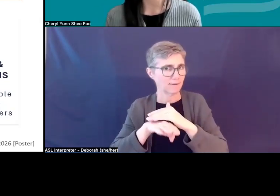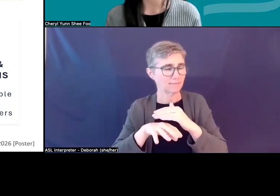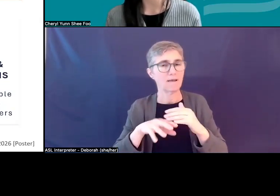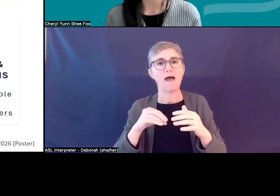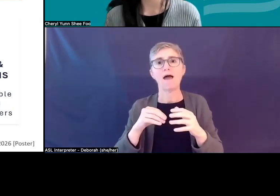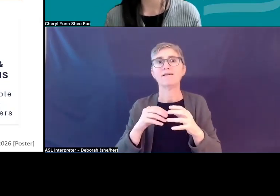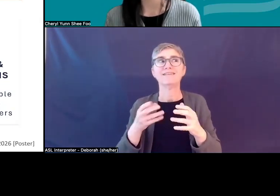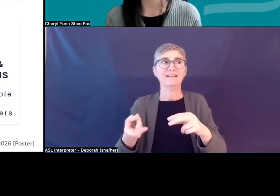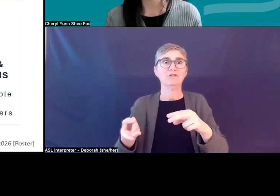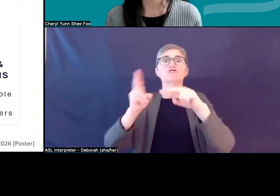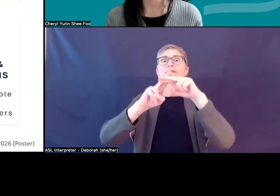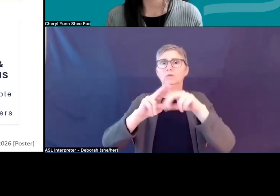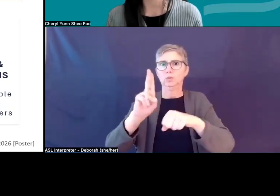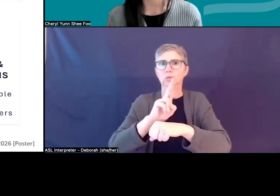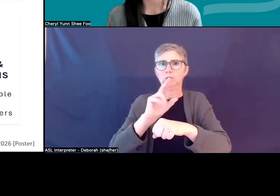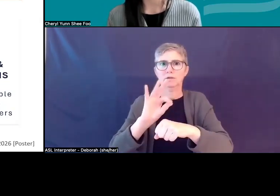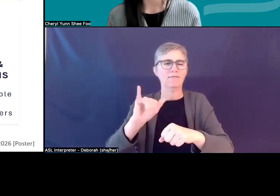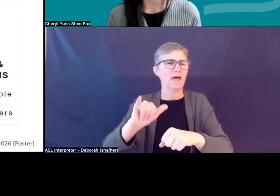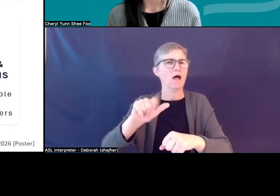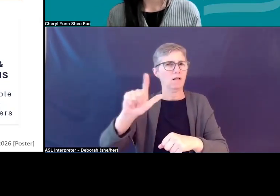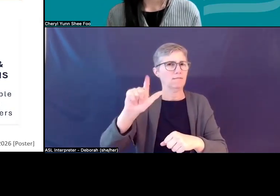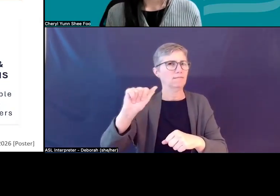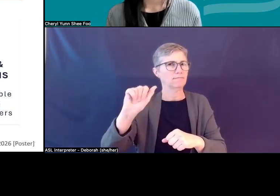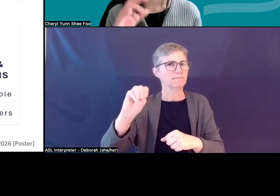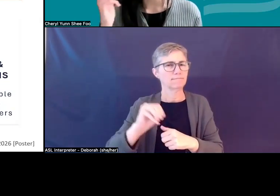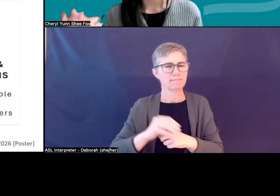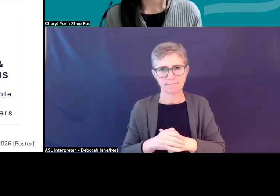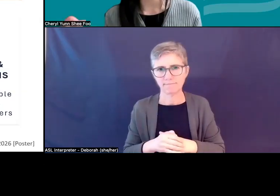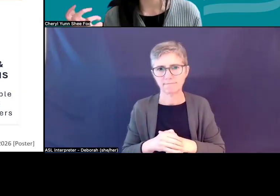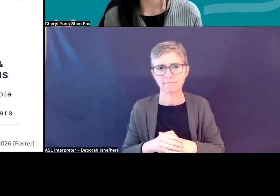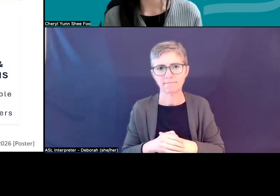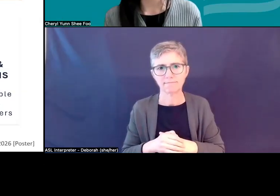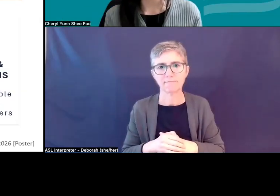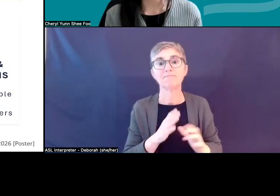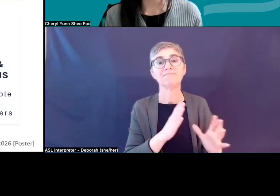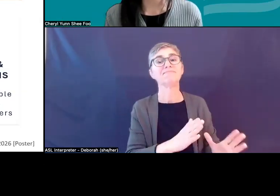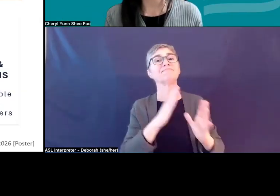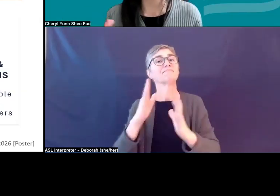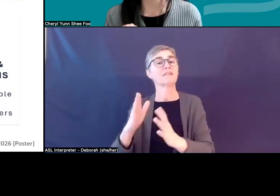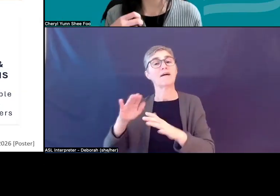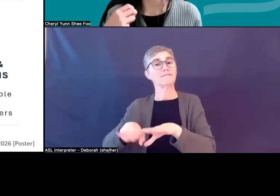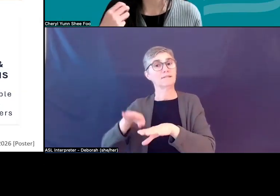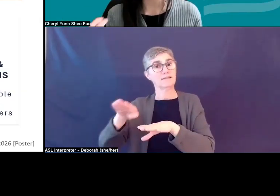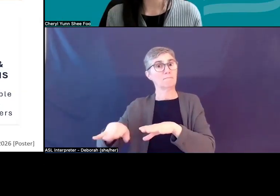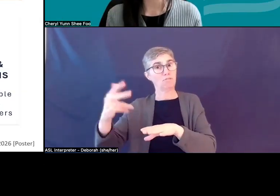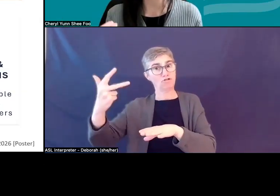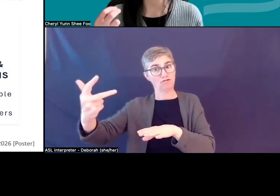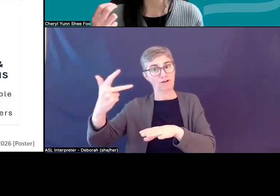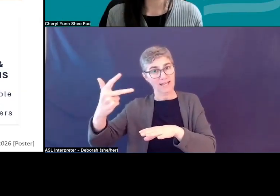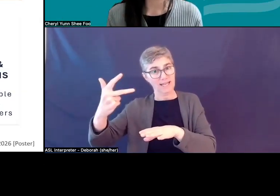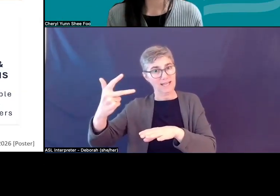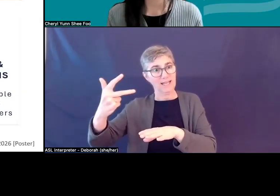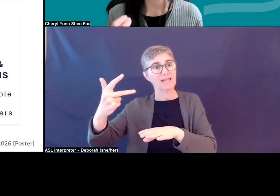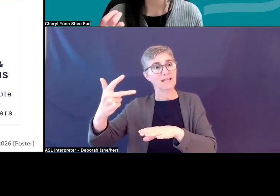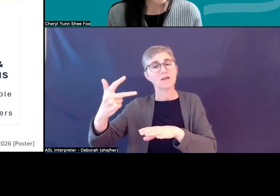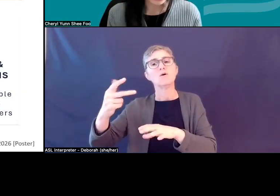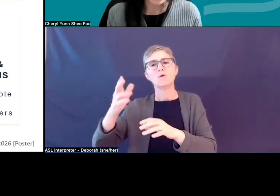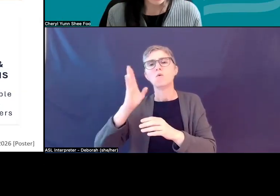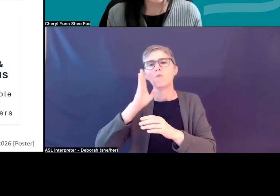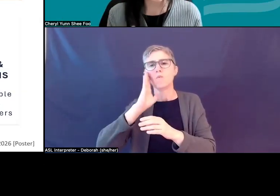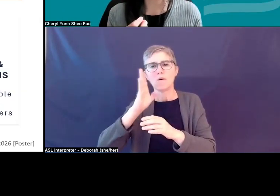the use of long-acting psychiatric medications. Which brings us to phase three, where we will tailor,